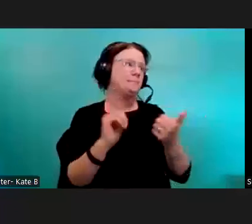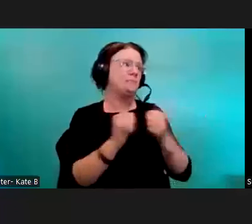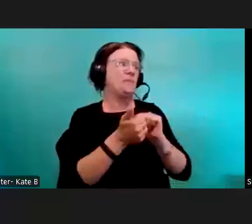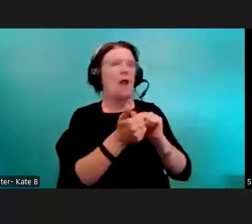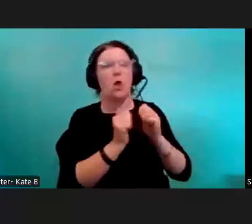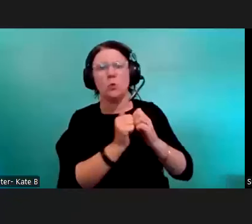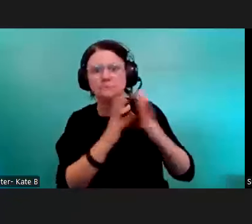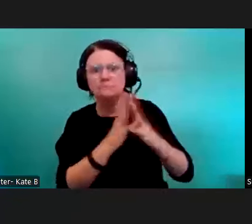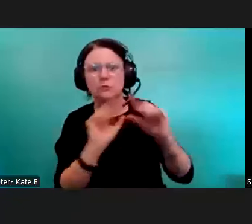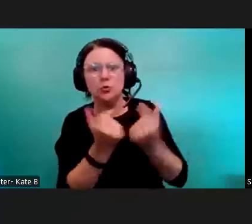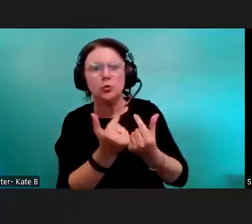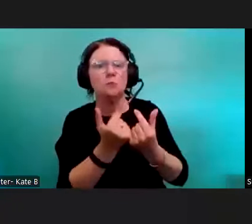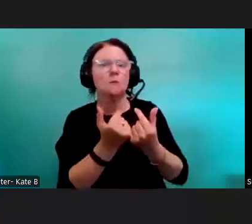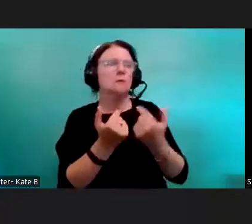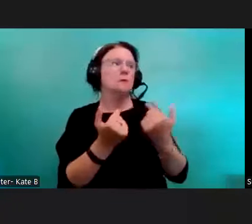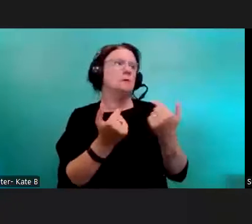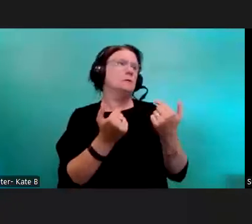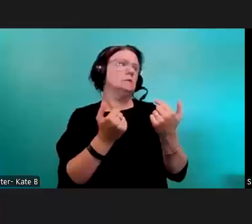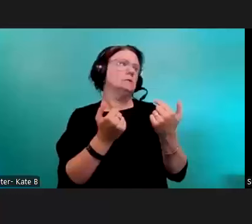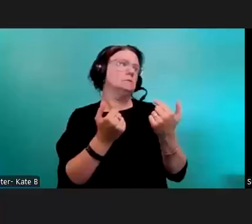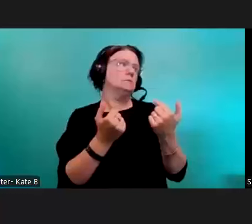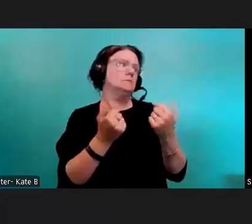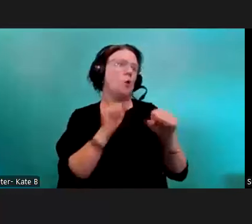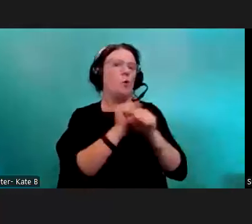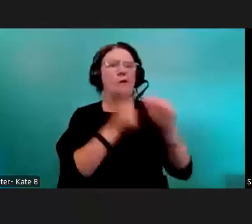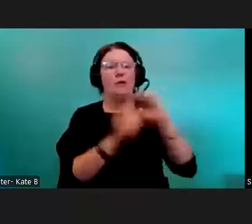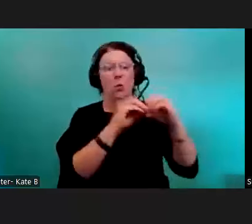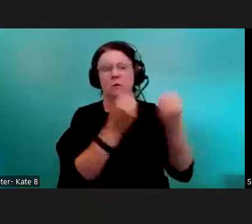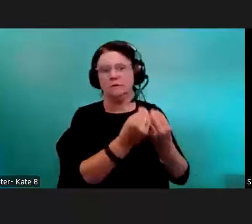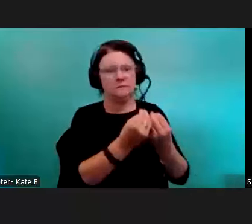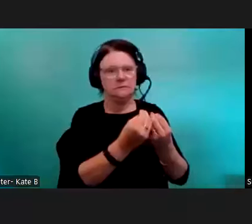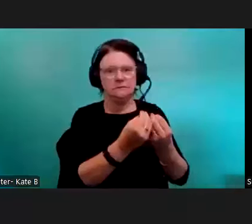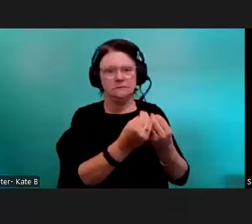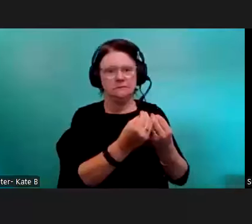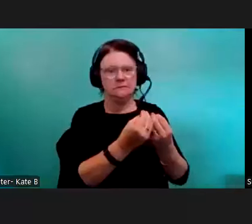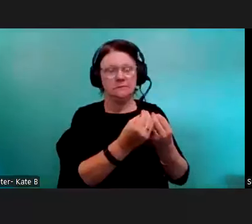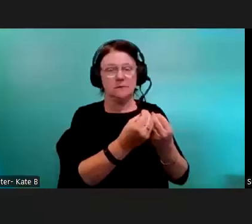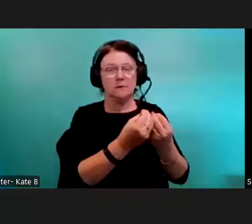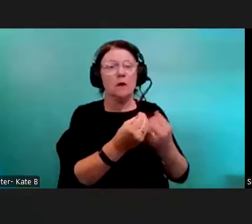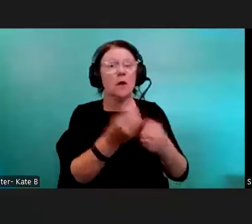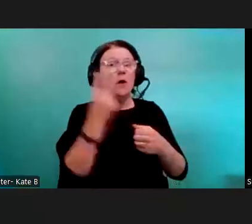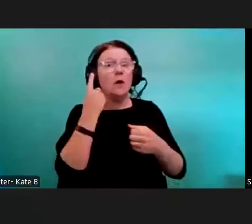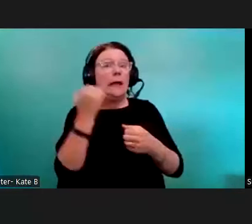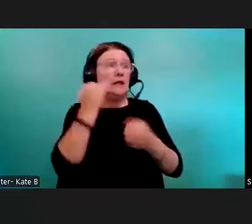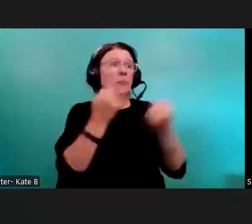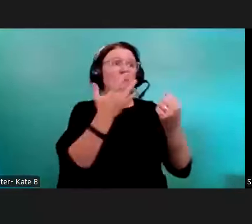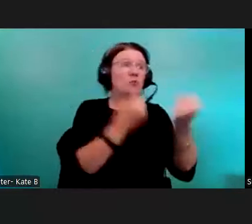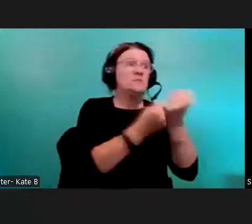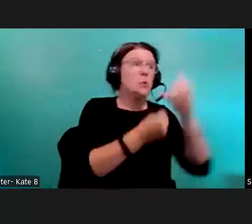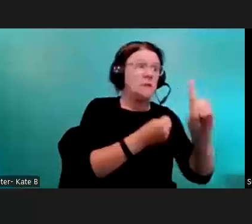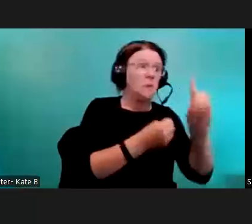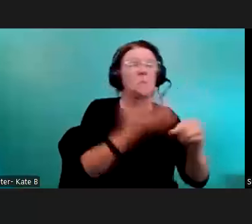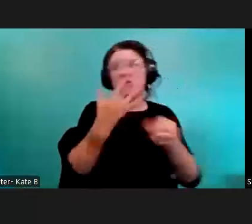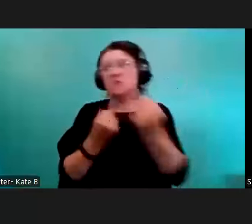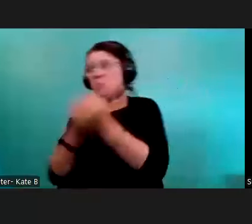started with working with an organization? I mean, and this is true for a nonpartisan organization or a partisan one, is, do